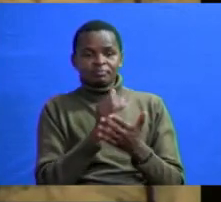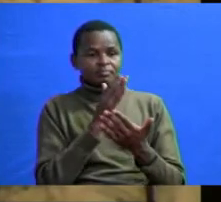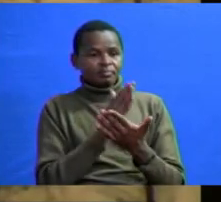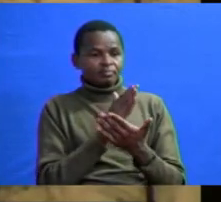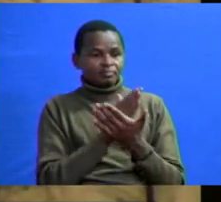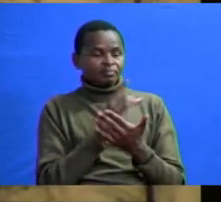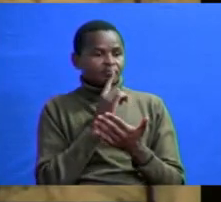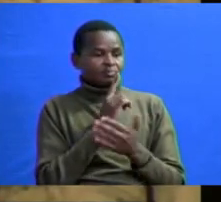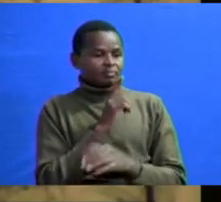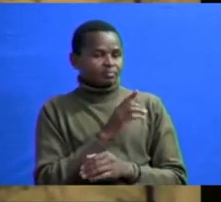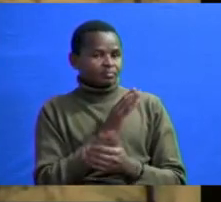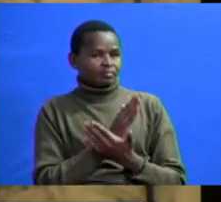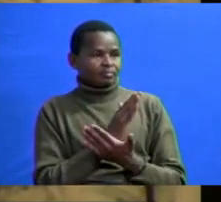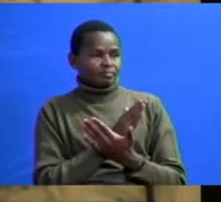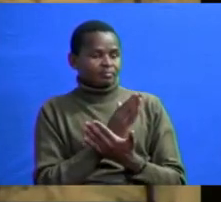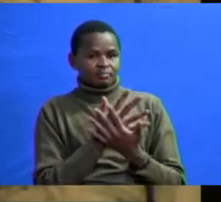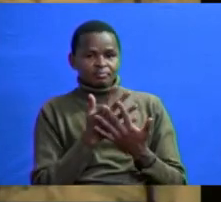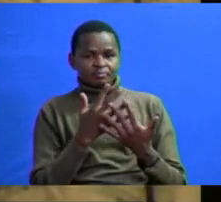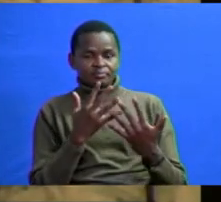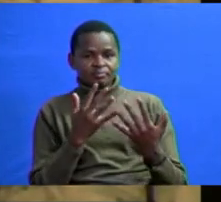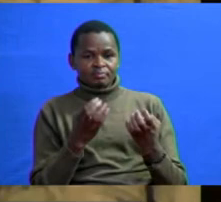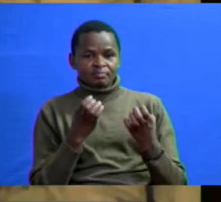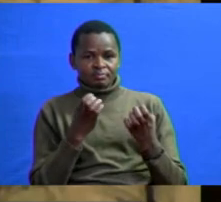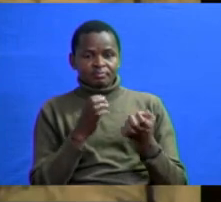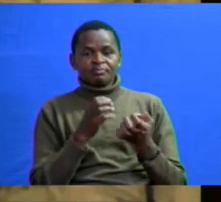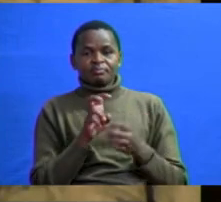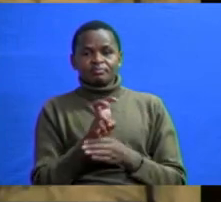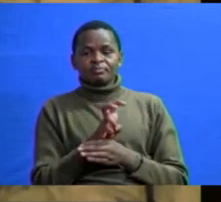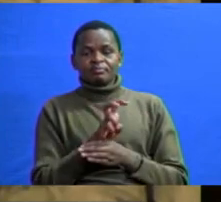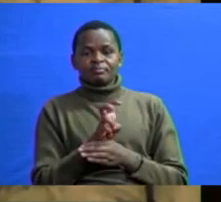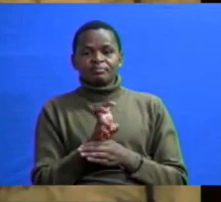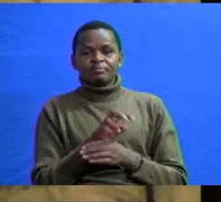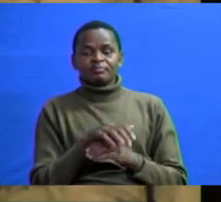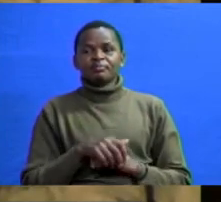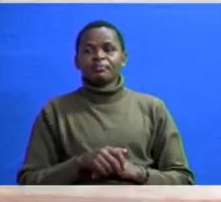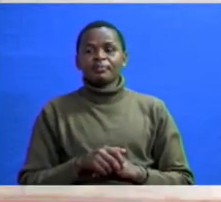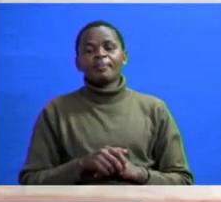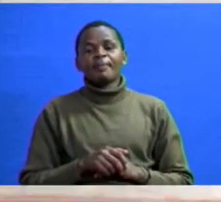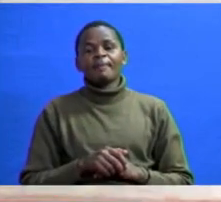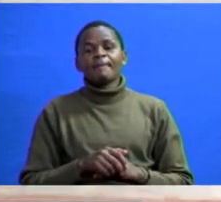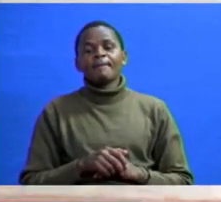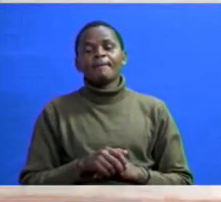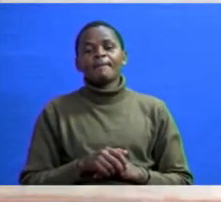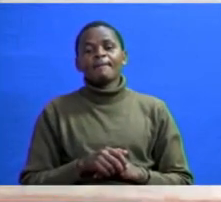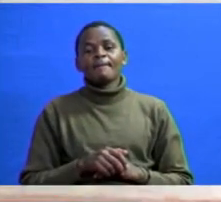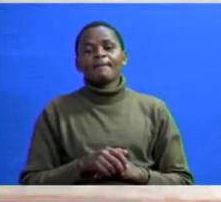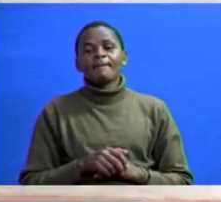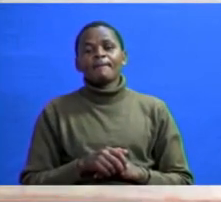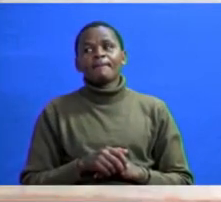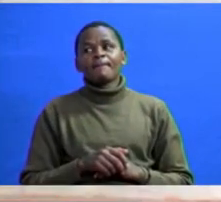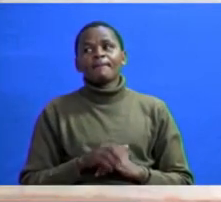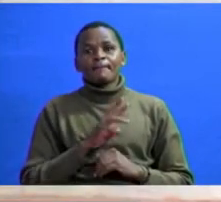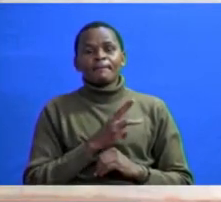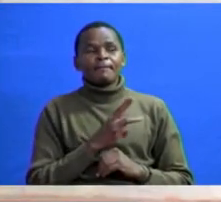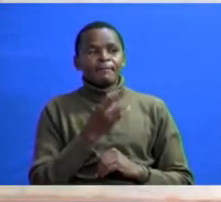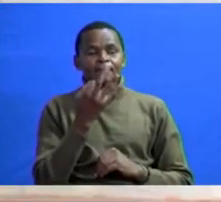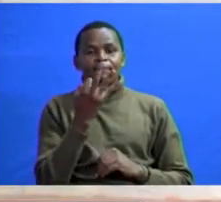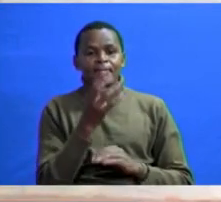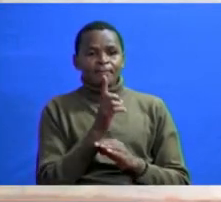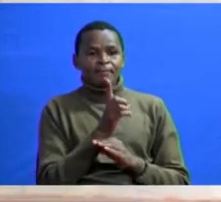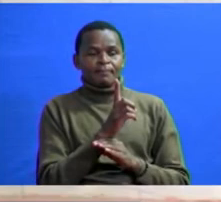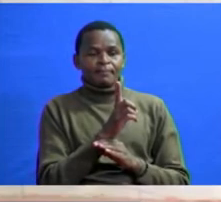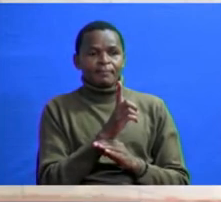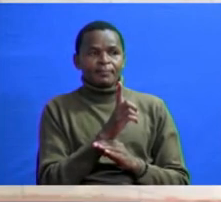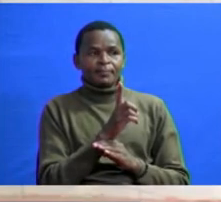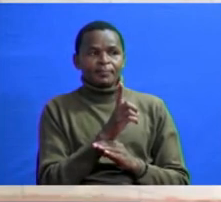tell you that something needs to be checked. Yeah. All right. We have like 3 minutes to go. I want us to